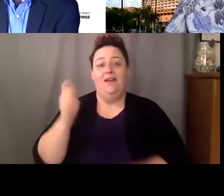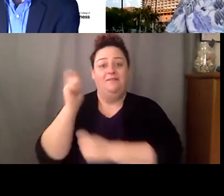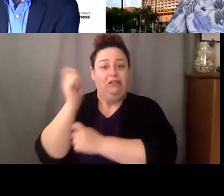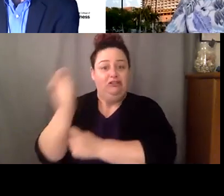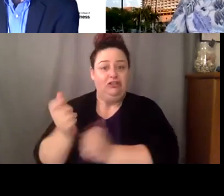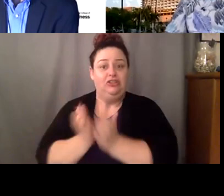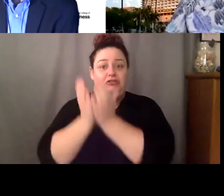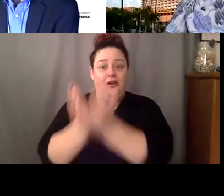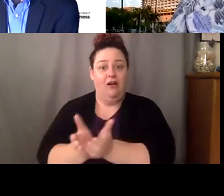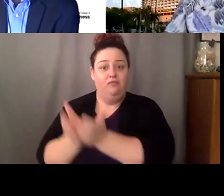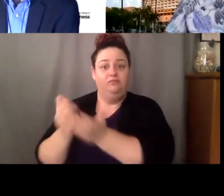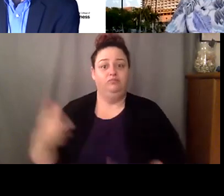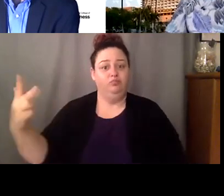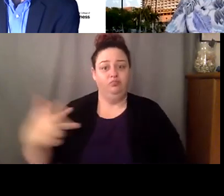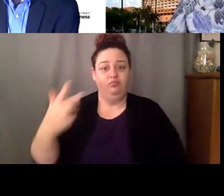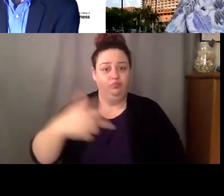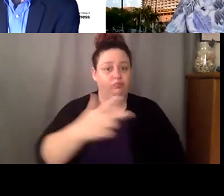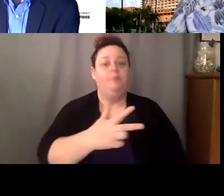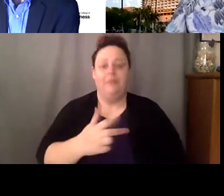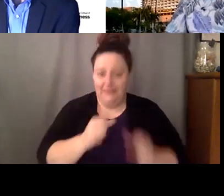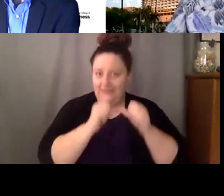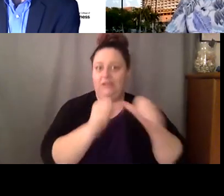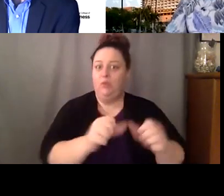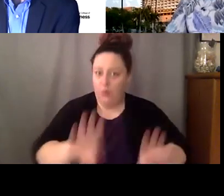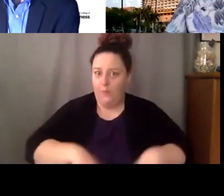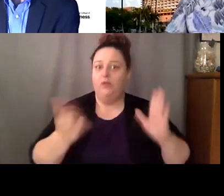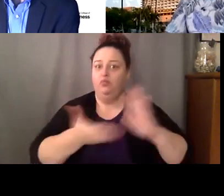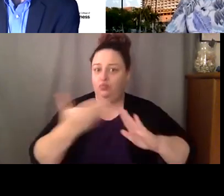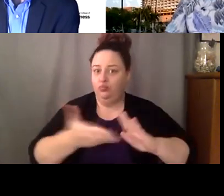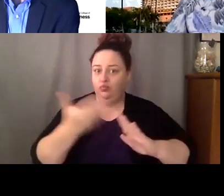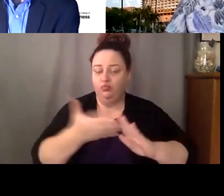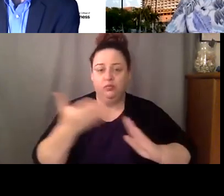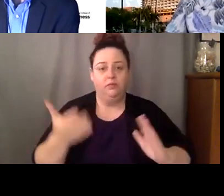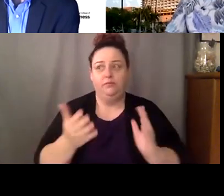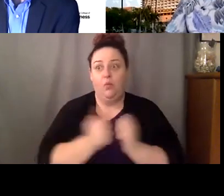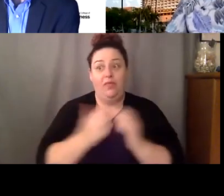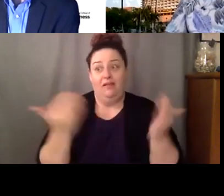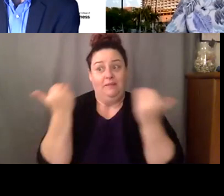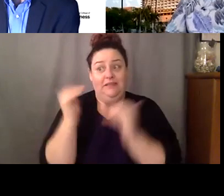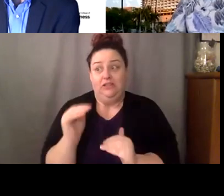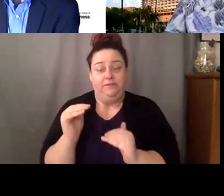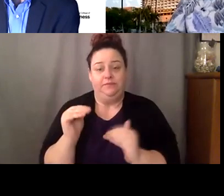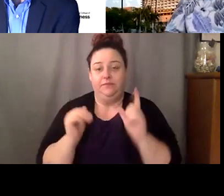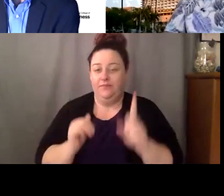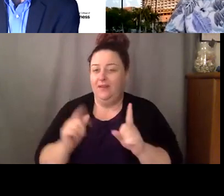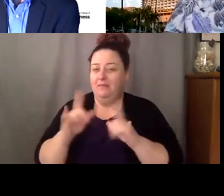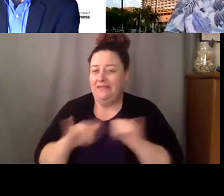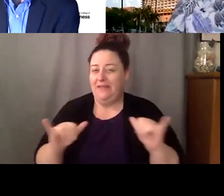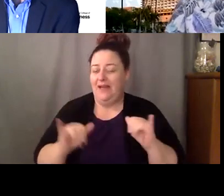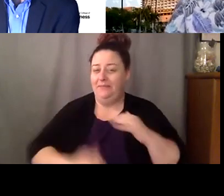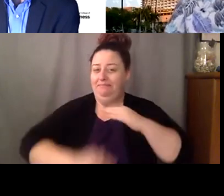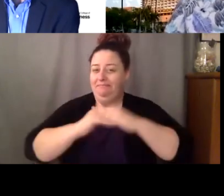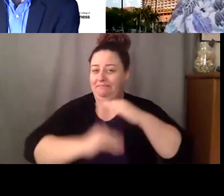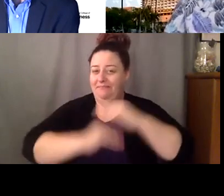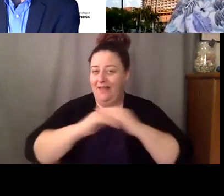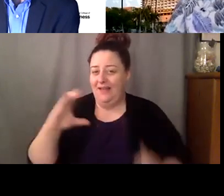things like that, was able to remain open without any restrictions on it. But really the capacities